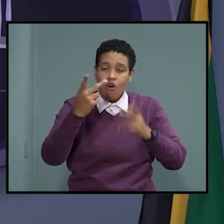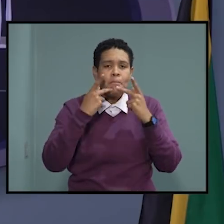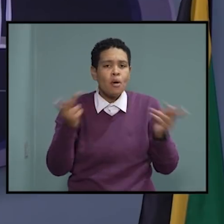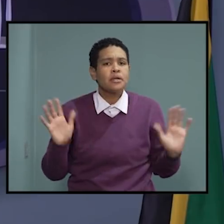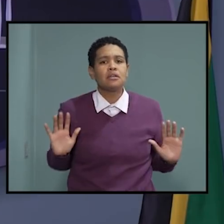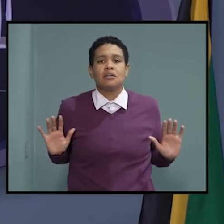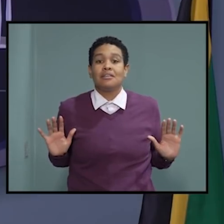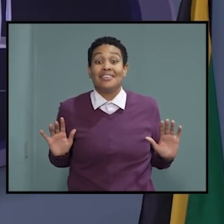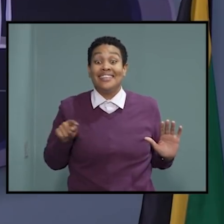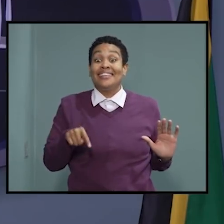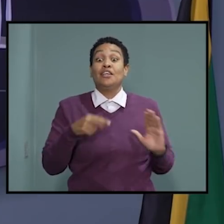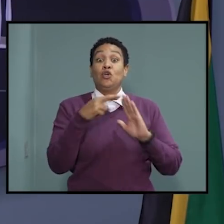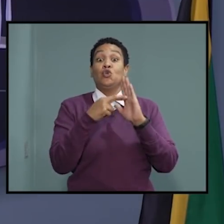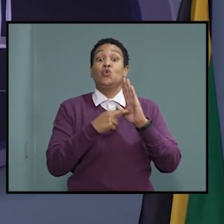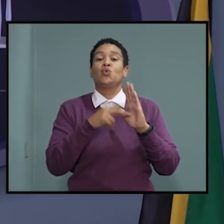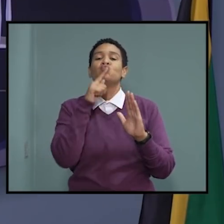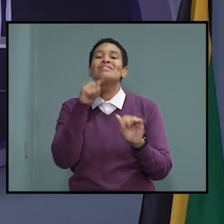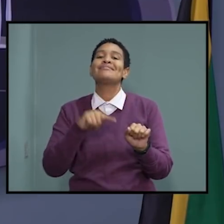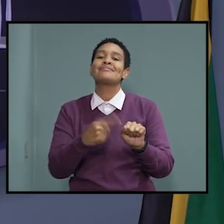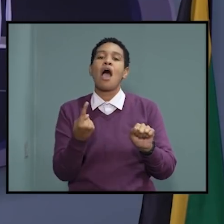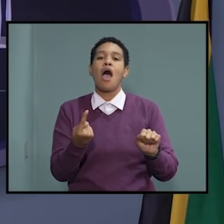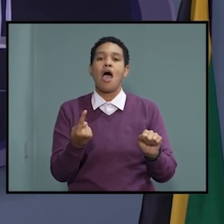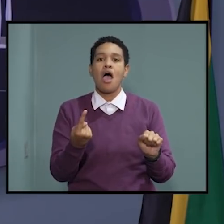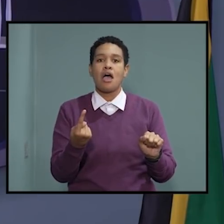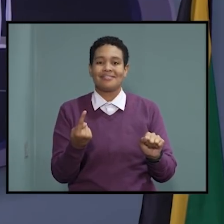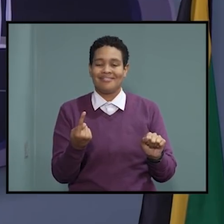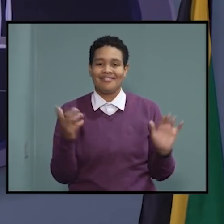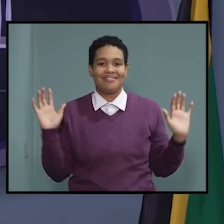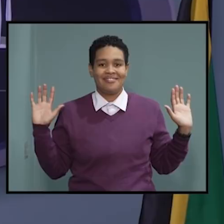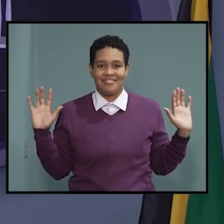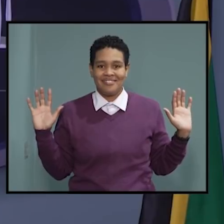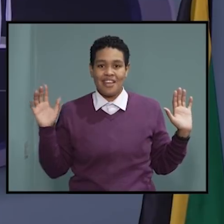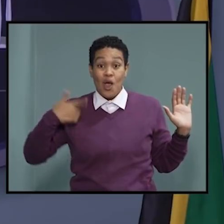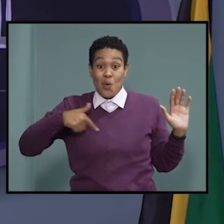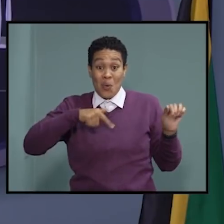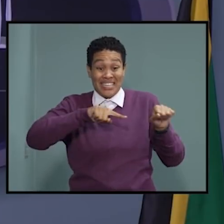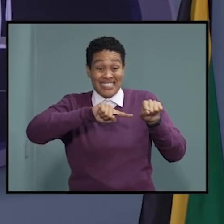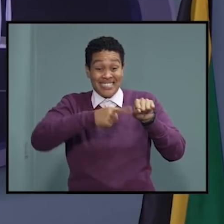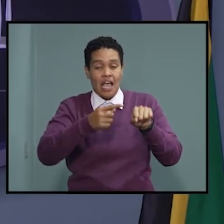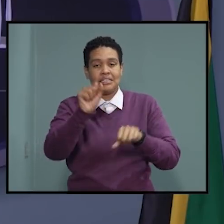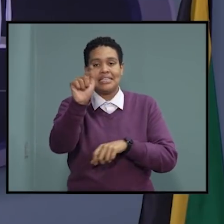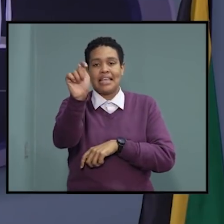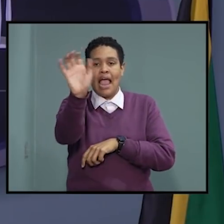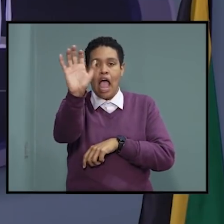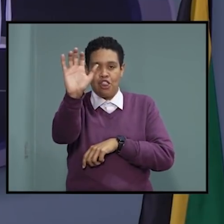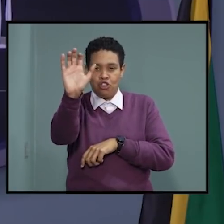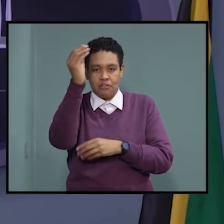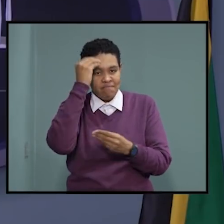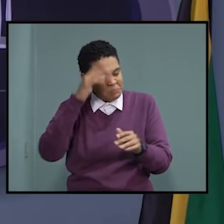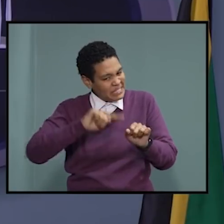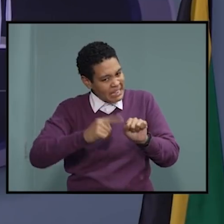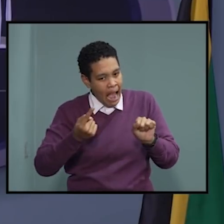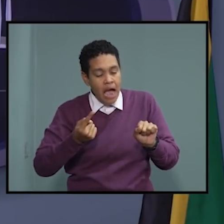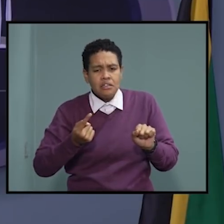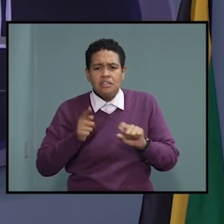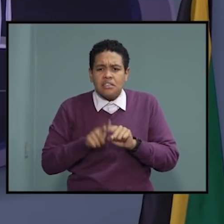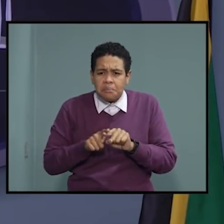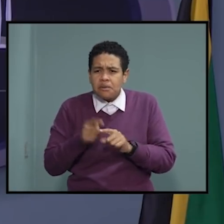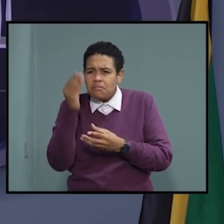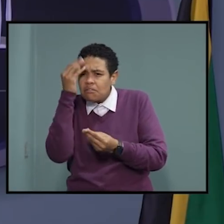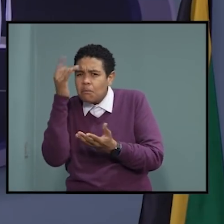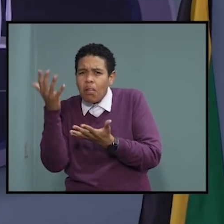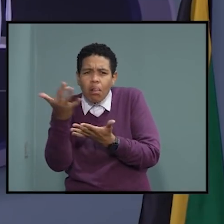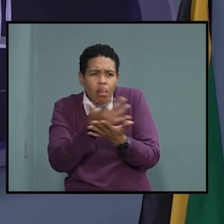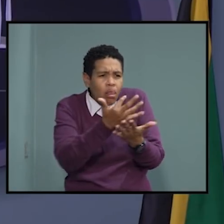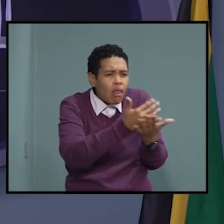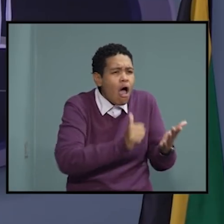This measure is a start. And we are starting in St. Catherine. Depending on what the